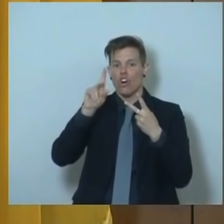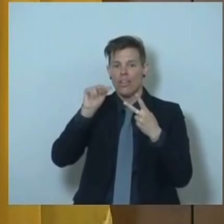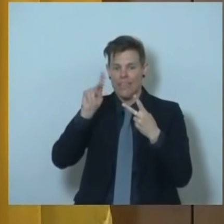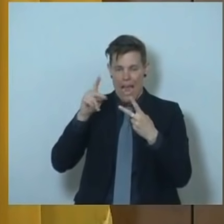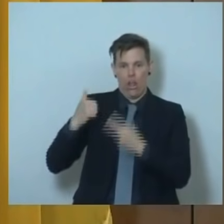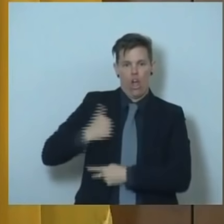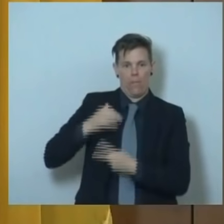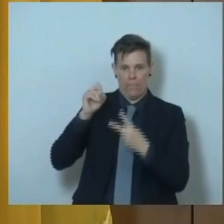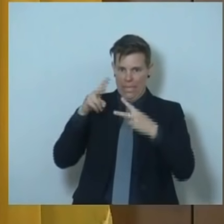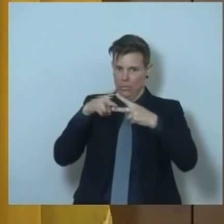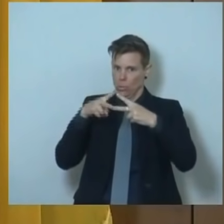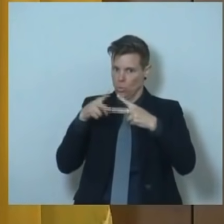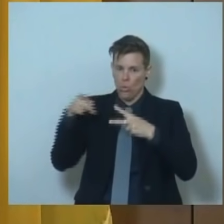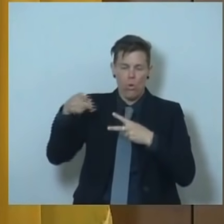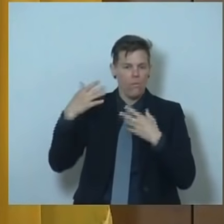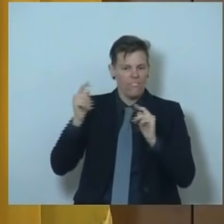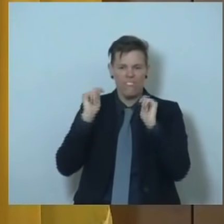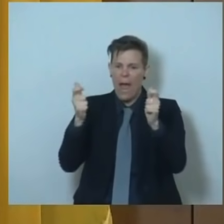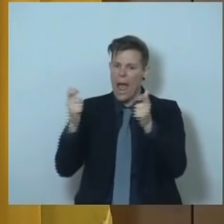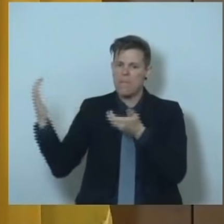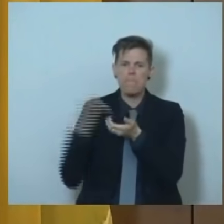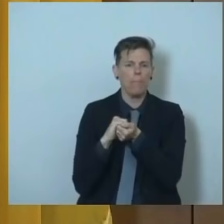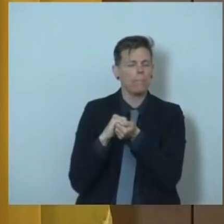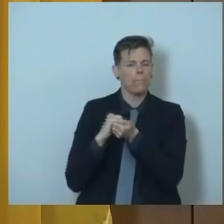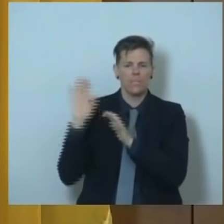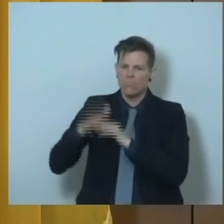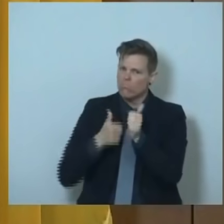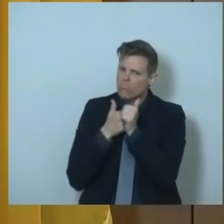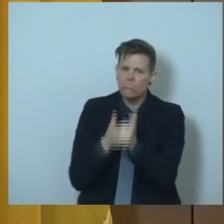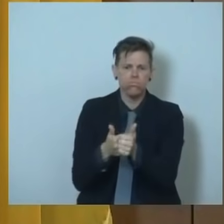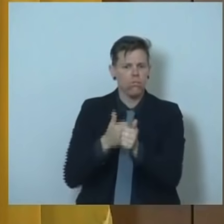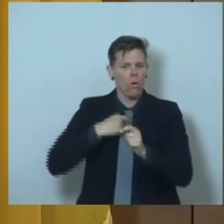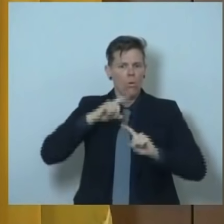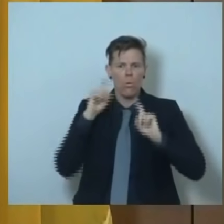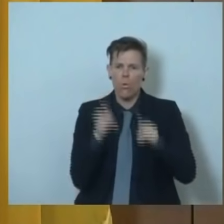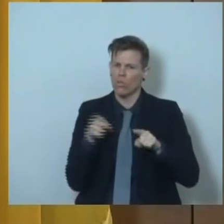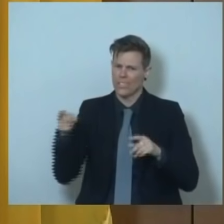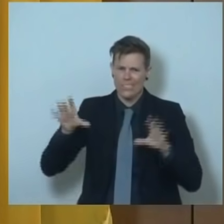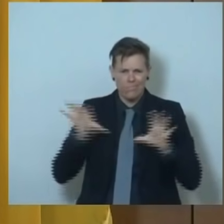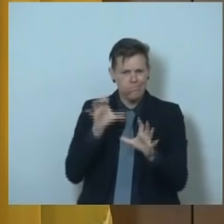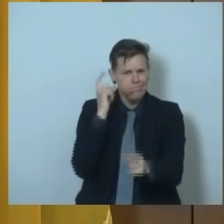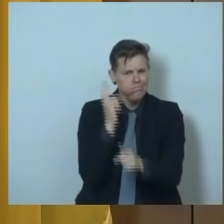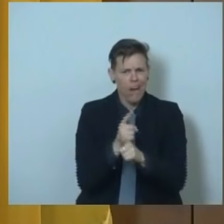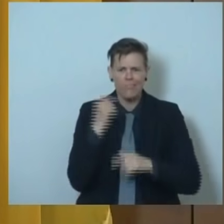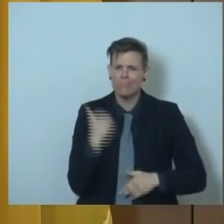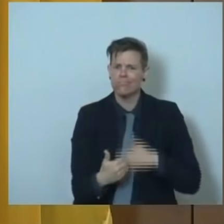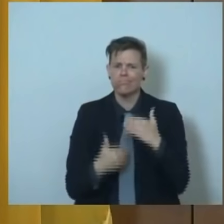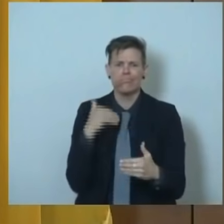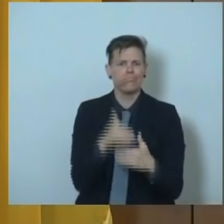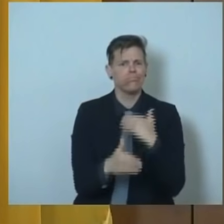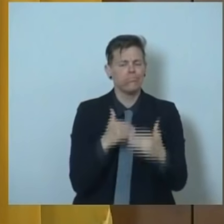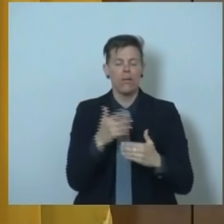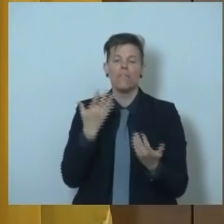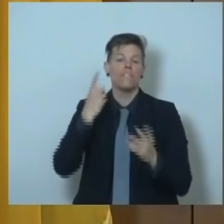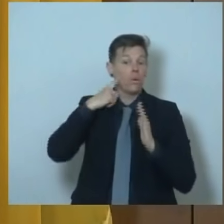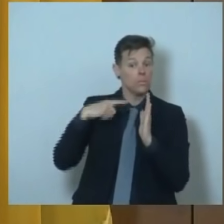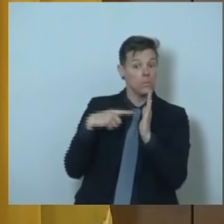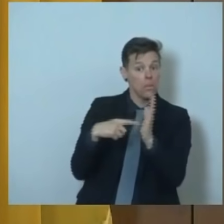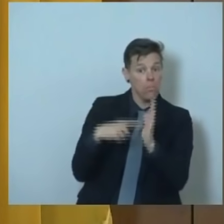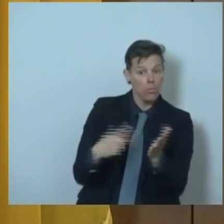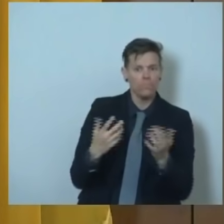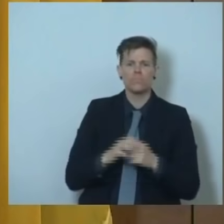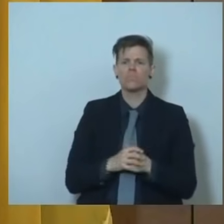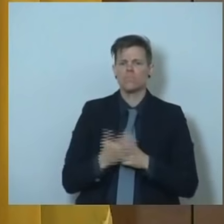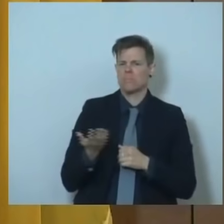of our public health orders and frankly even gone beyond them. And as an example, even the early part